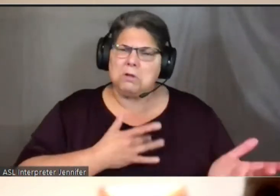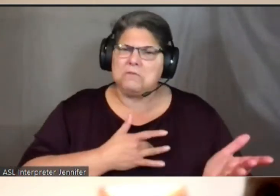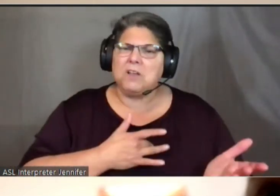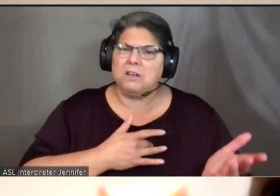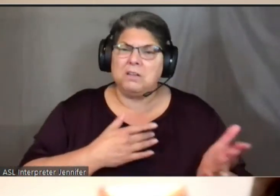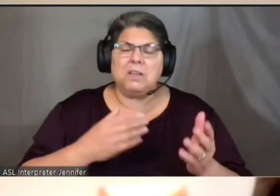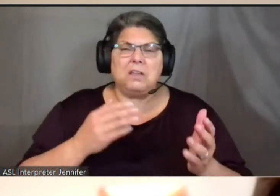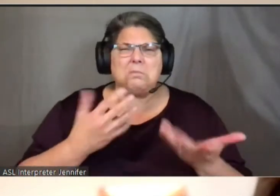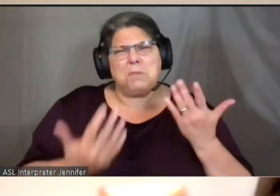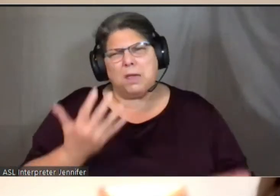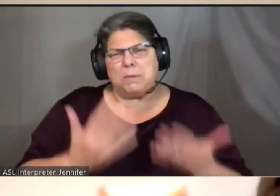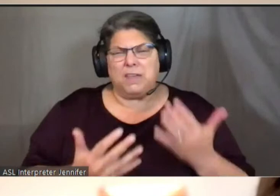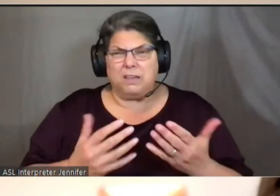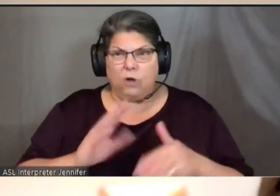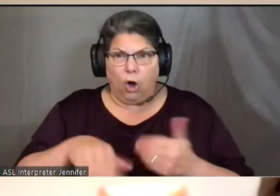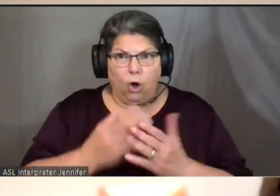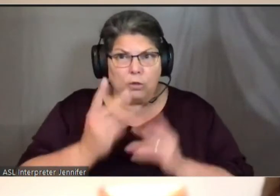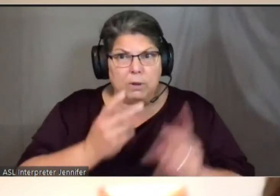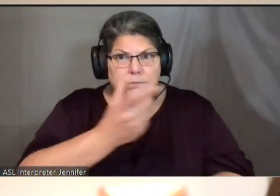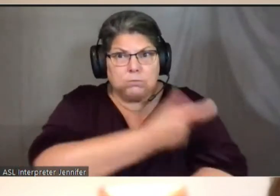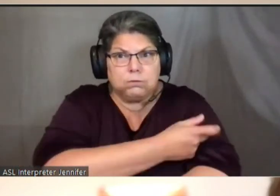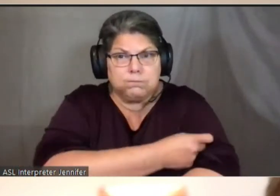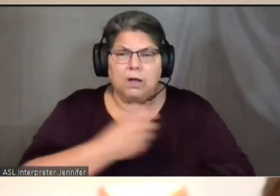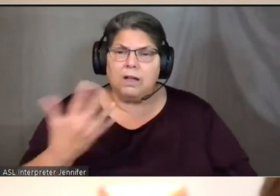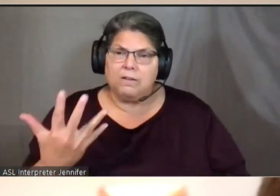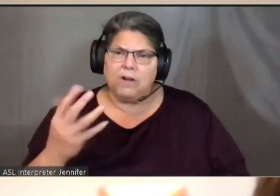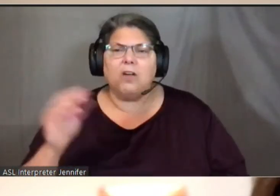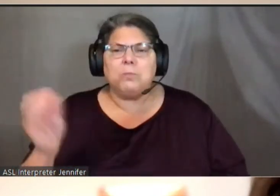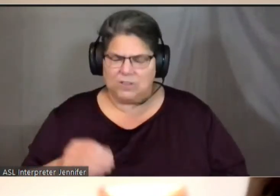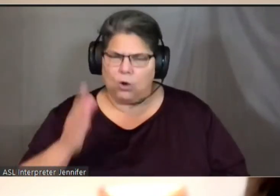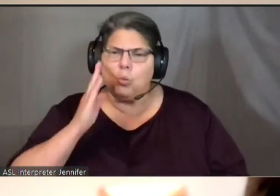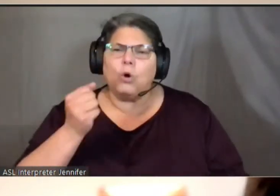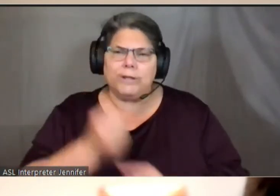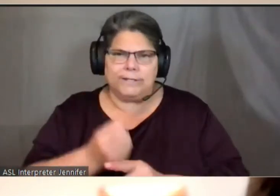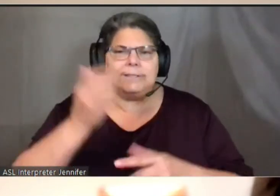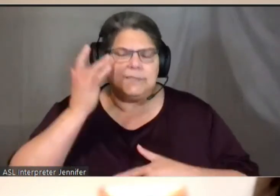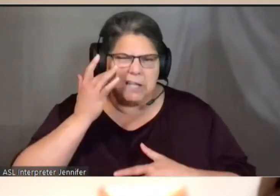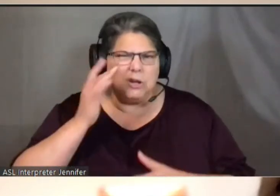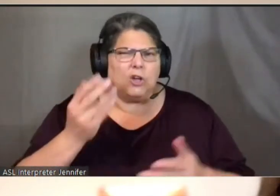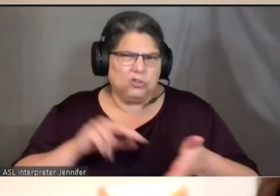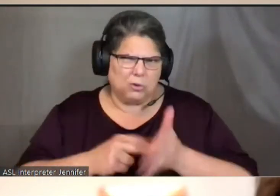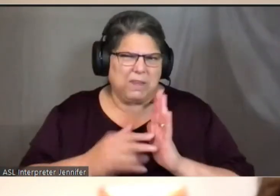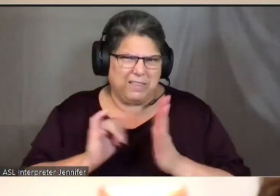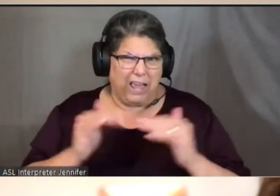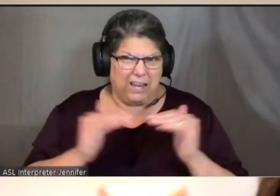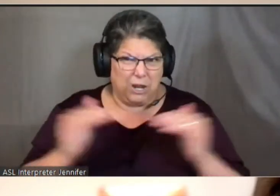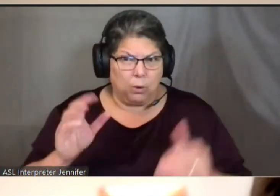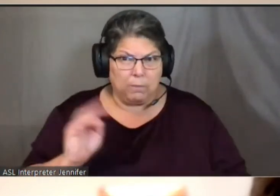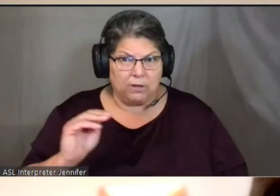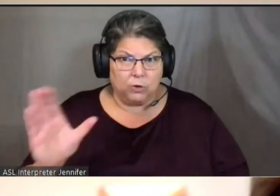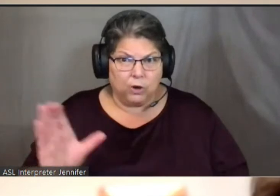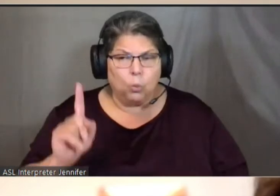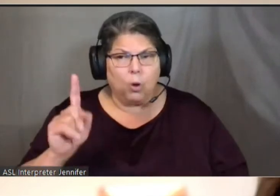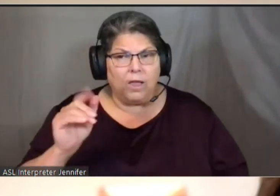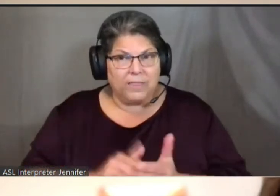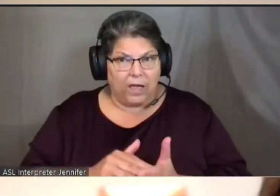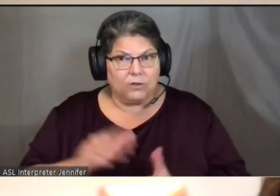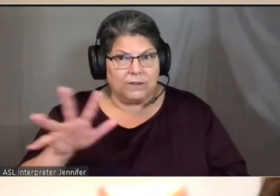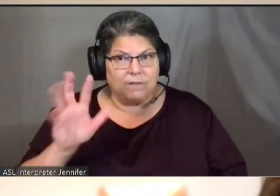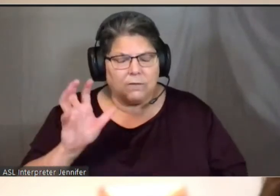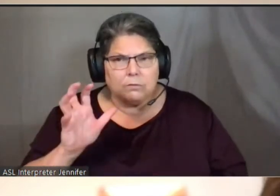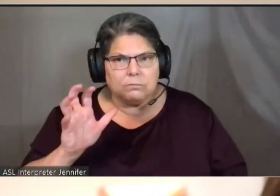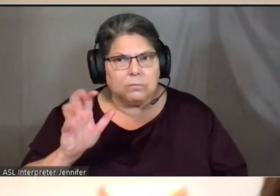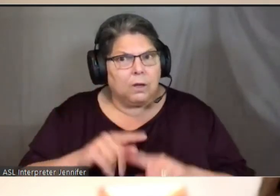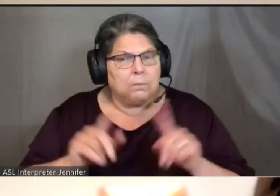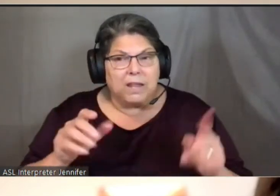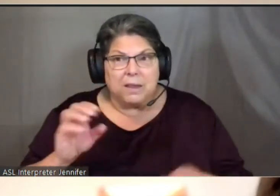get infected, or 1,500 people. Instead of this, we've seen just 17, much less than